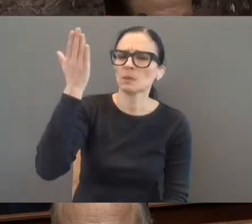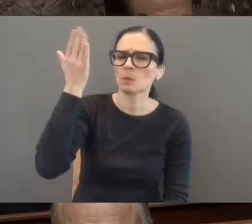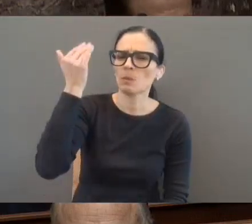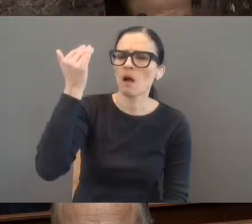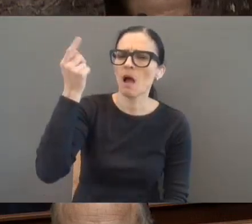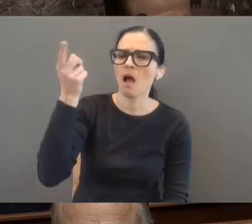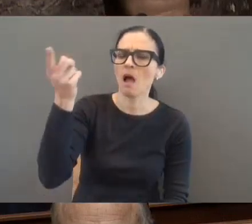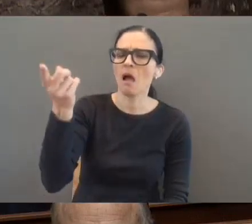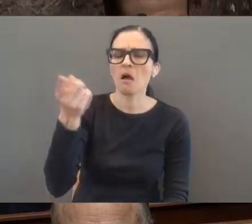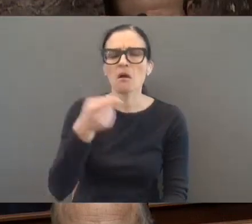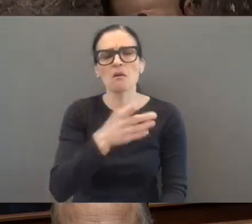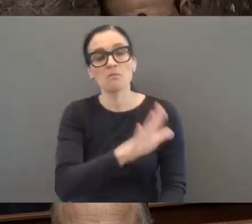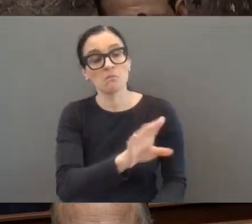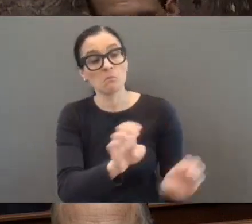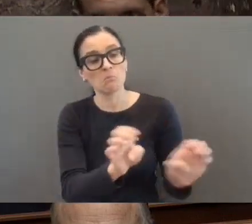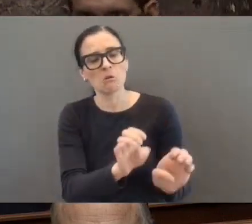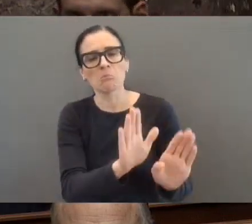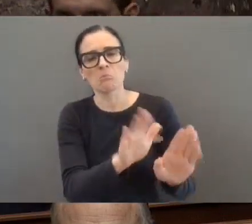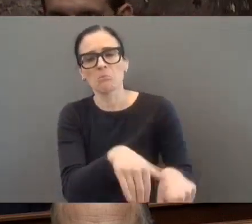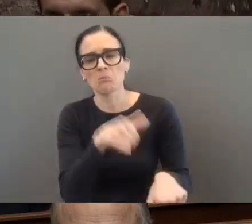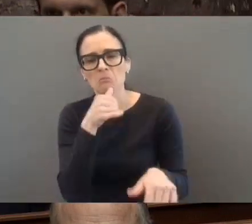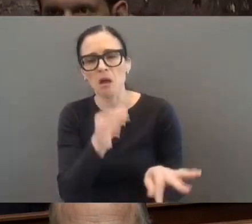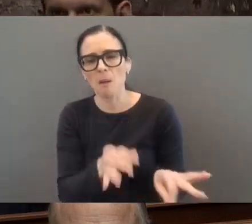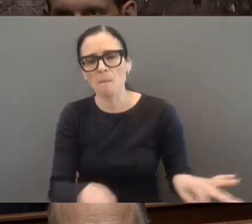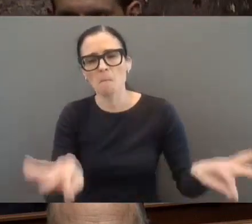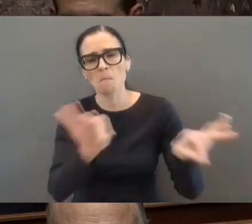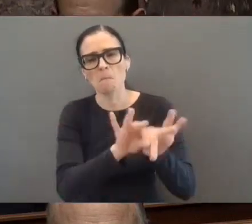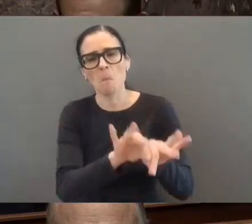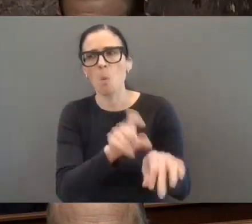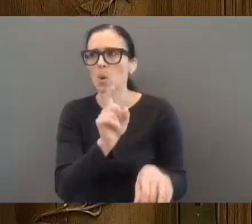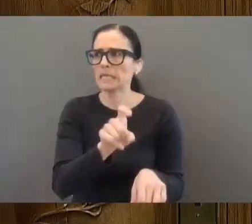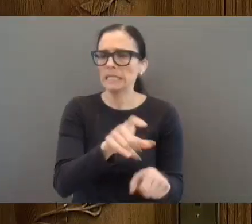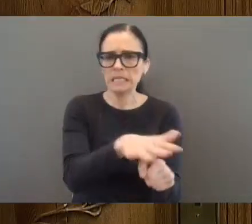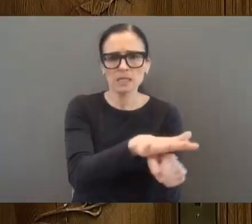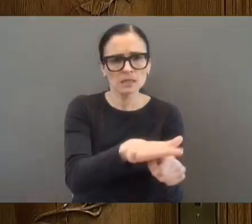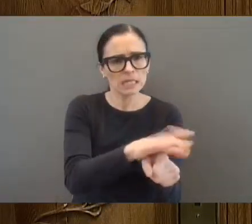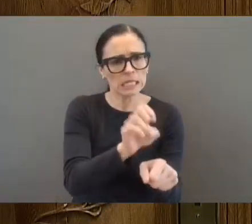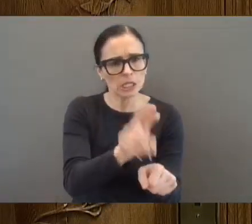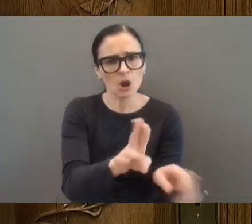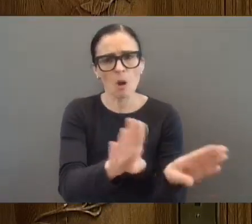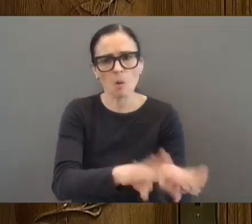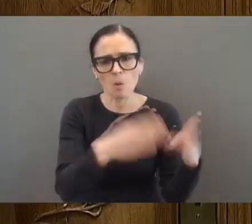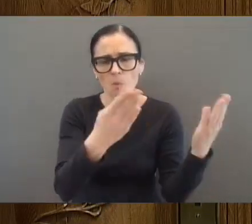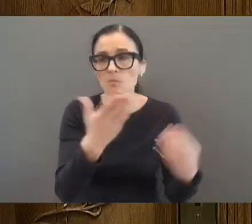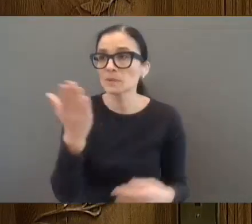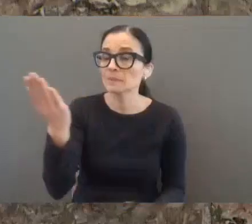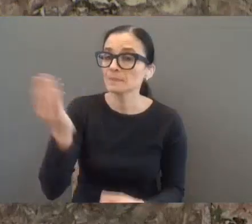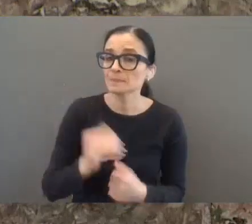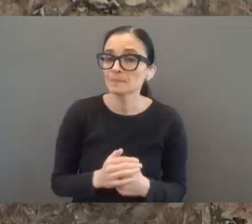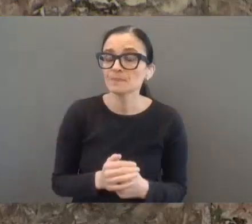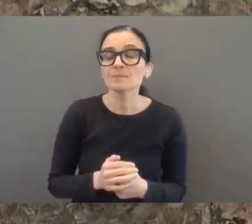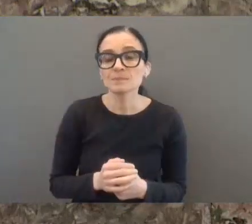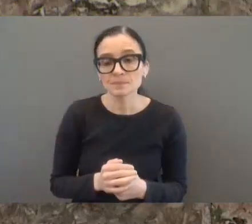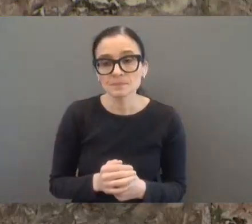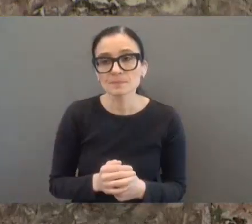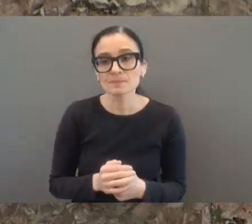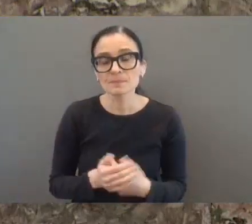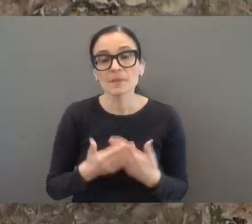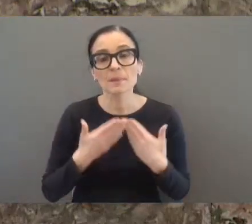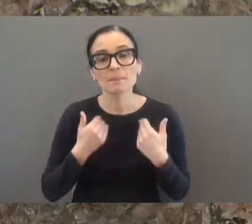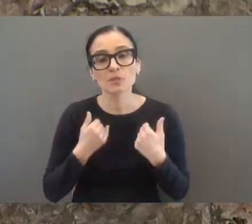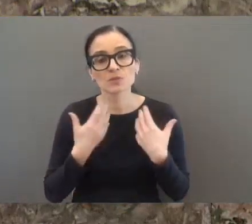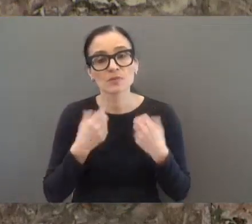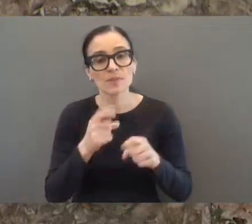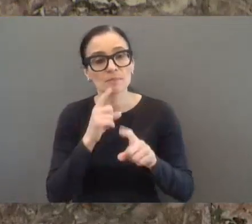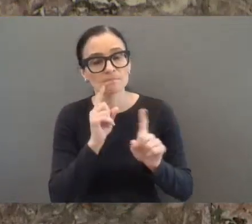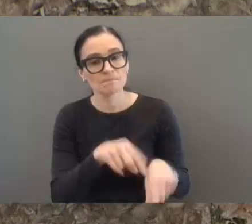a local ER open. Minister. Thank you, Honourable Speaker, and thank you to the member for